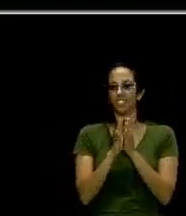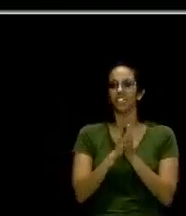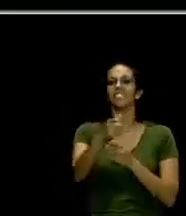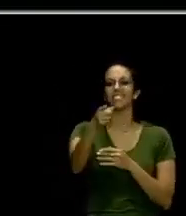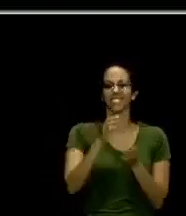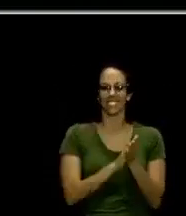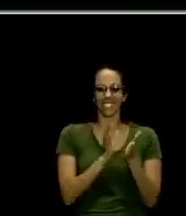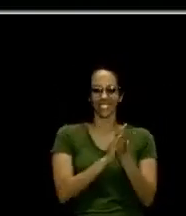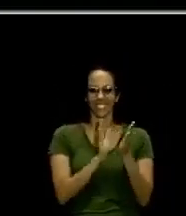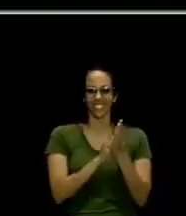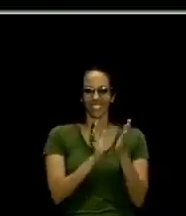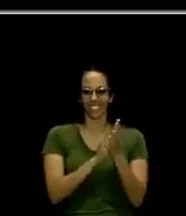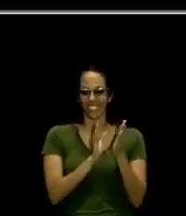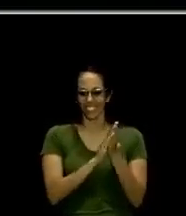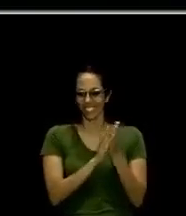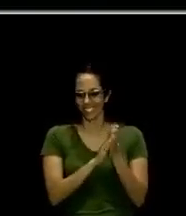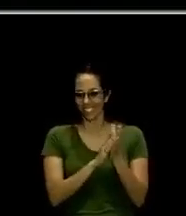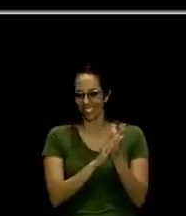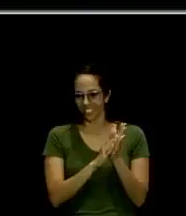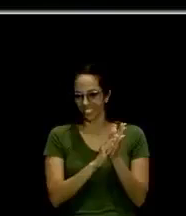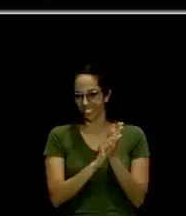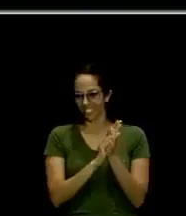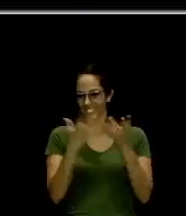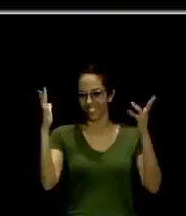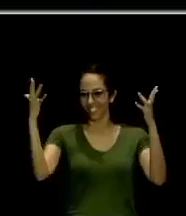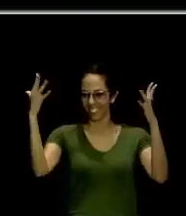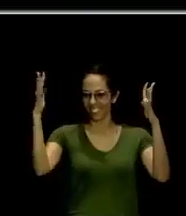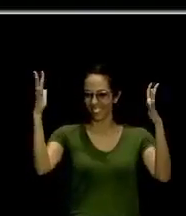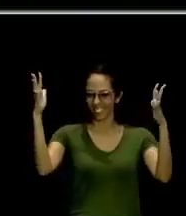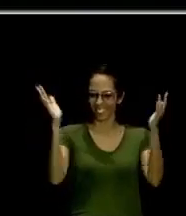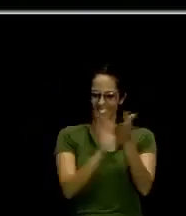would you please come on stage?